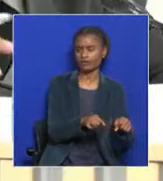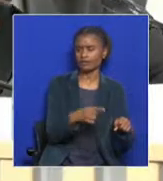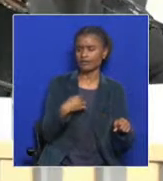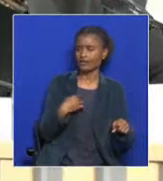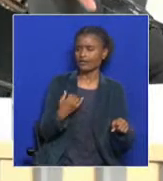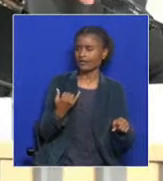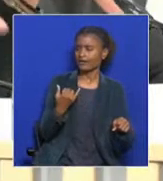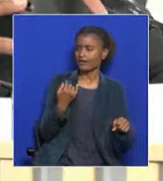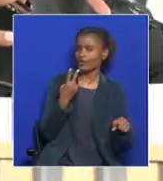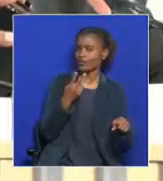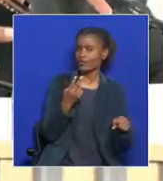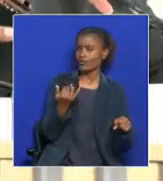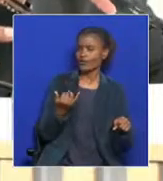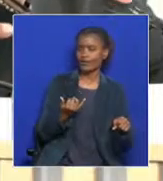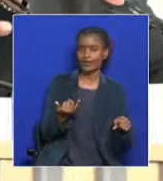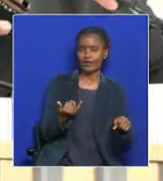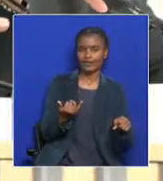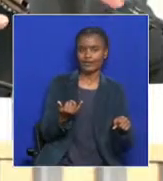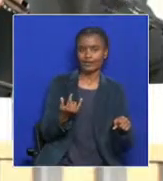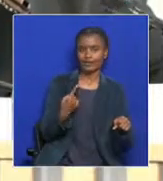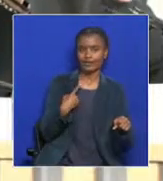an engineered